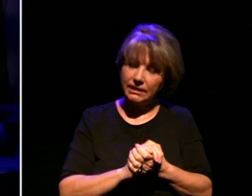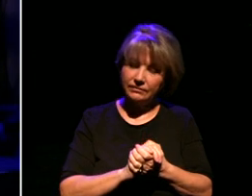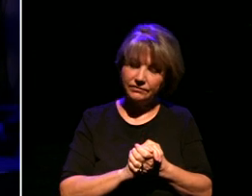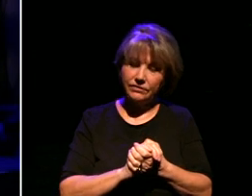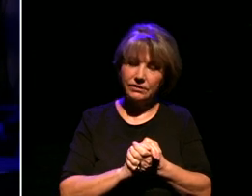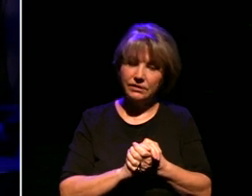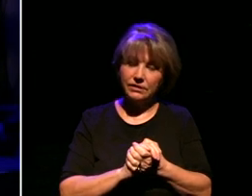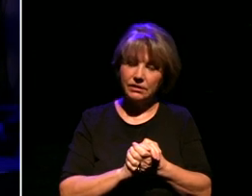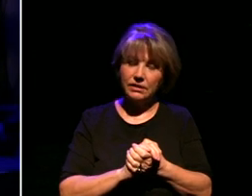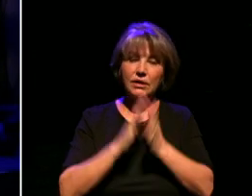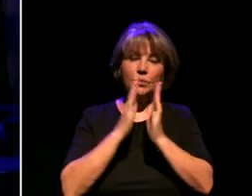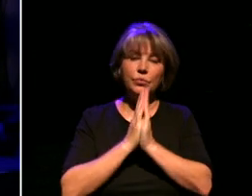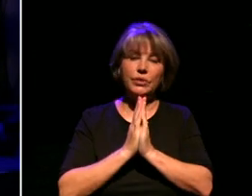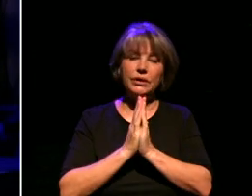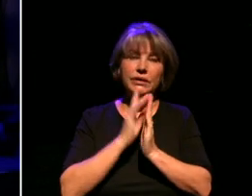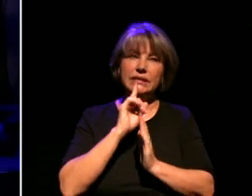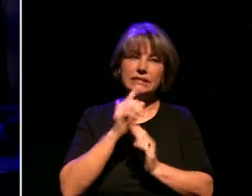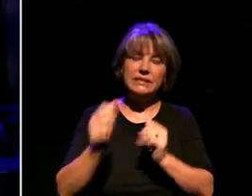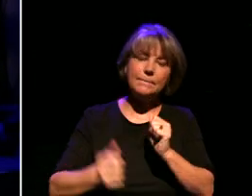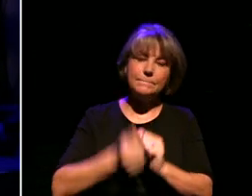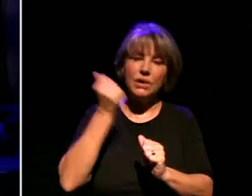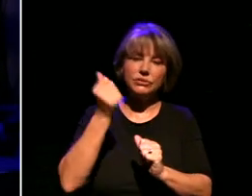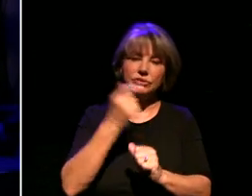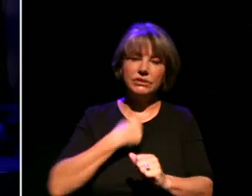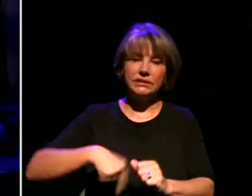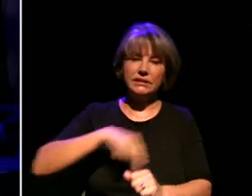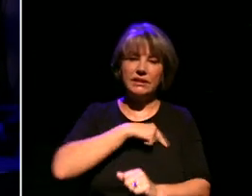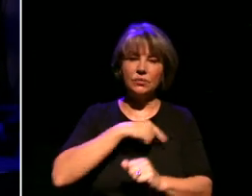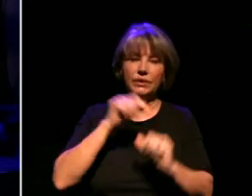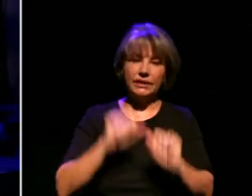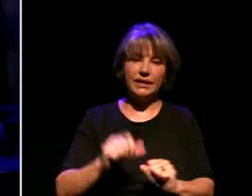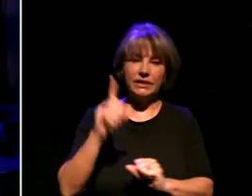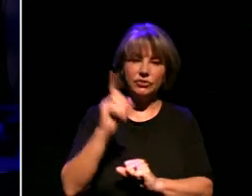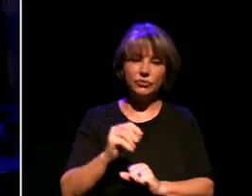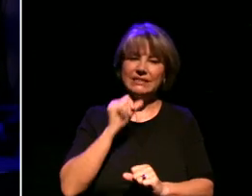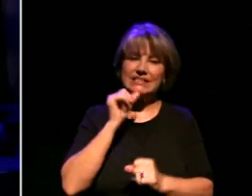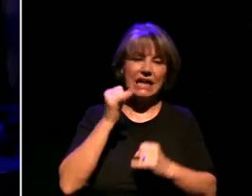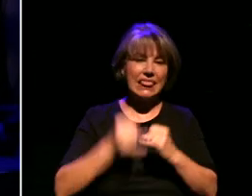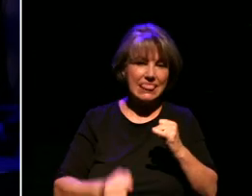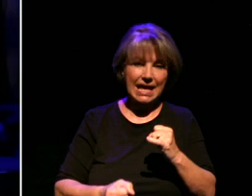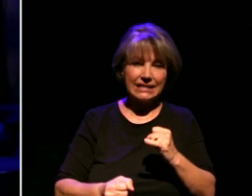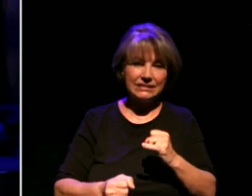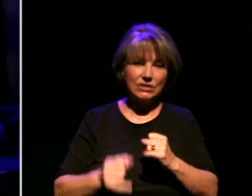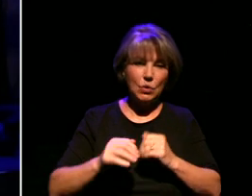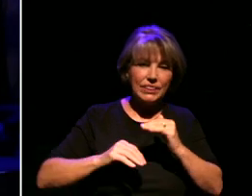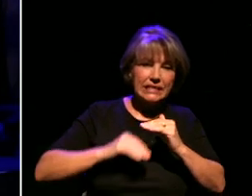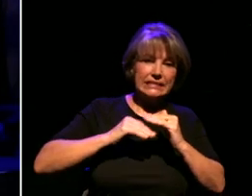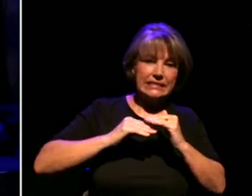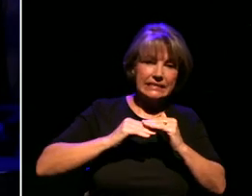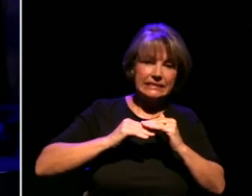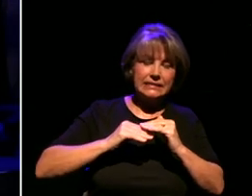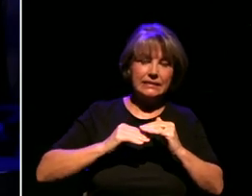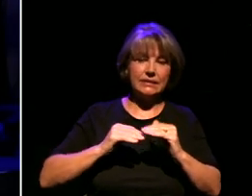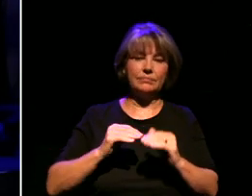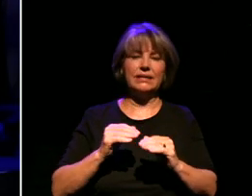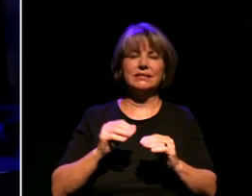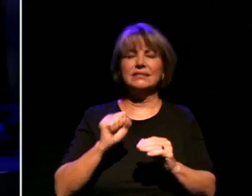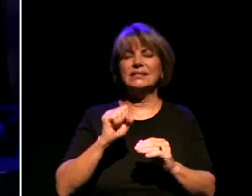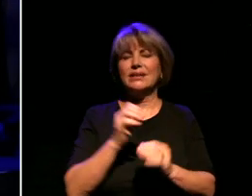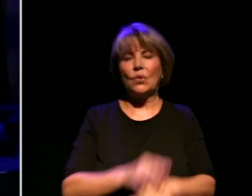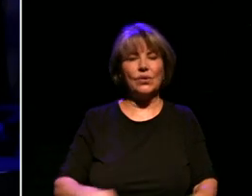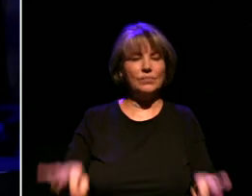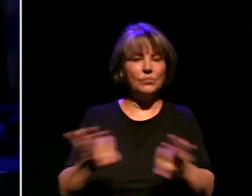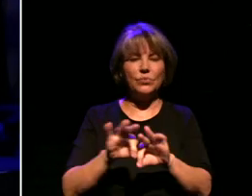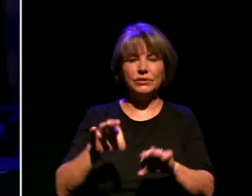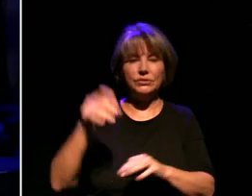we literally believe that prayer is the most we can do. It's not the last and the least. It's the most that we can do. And so it's so important if you're going to